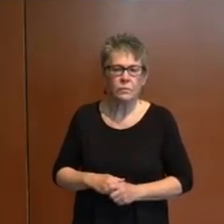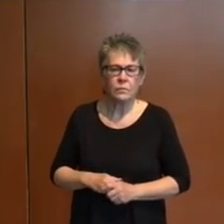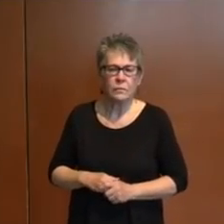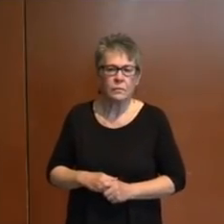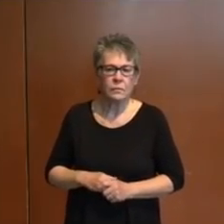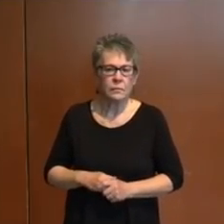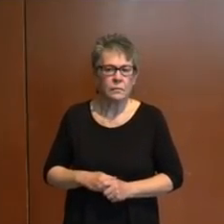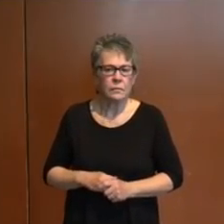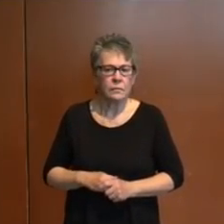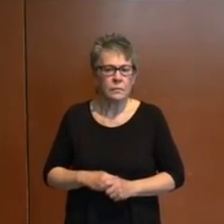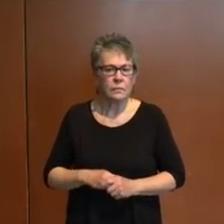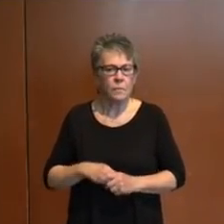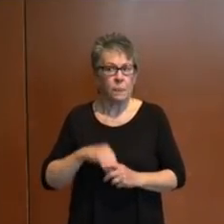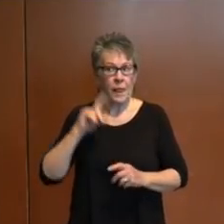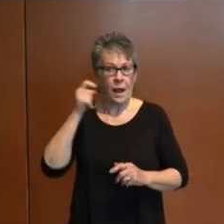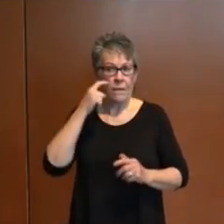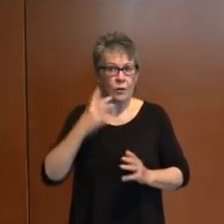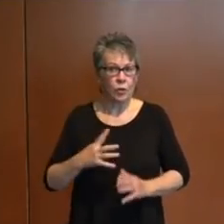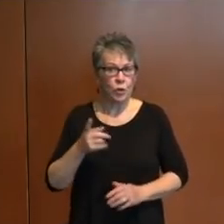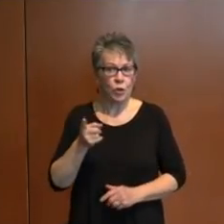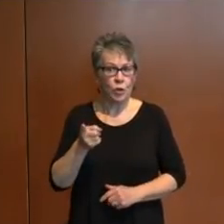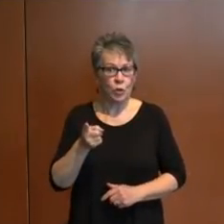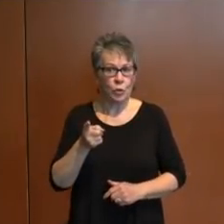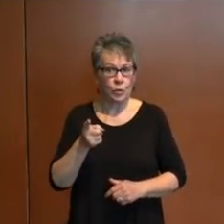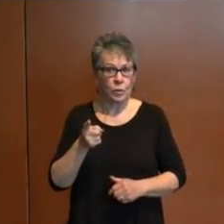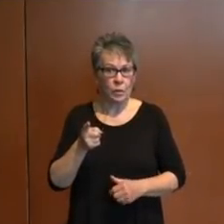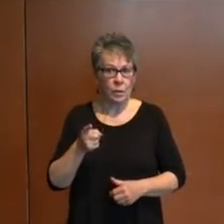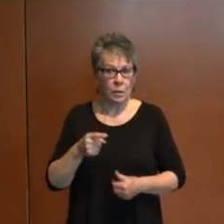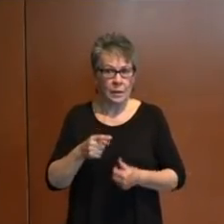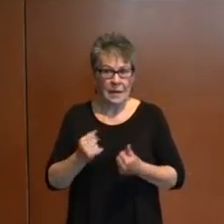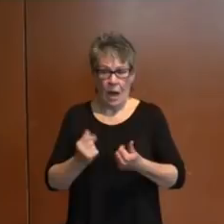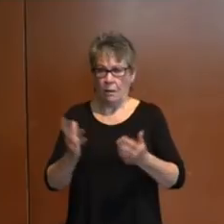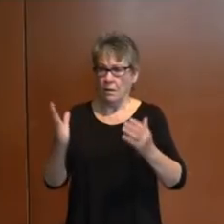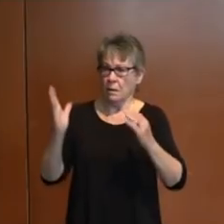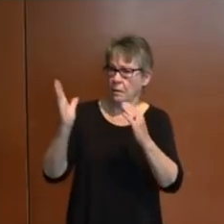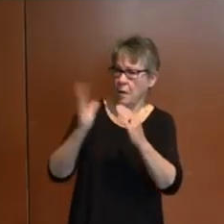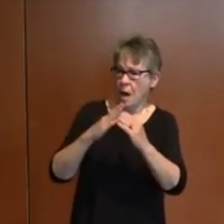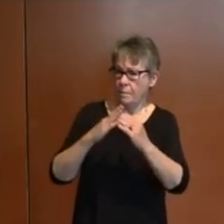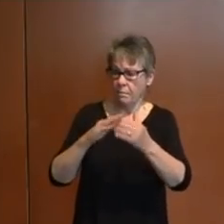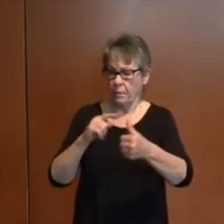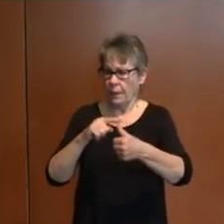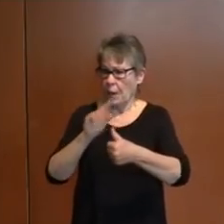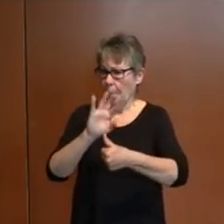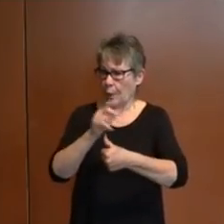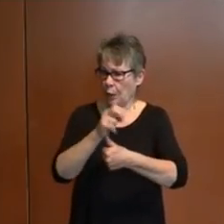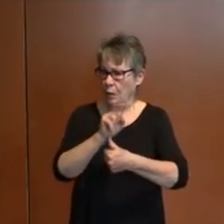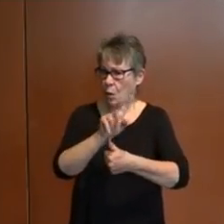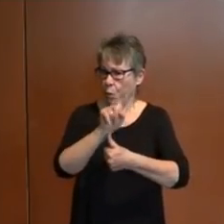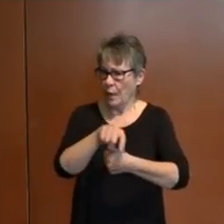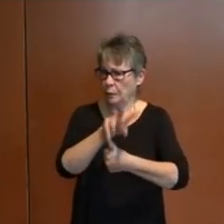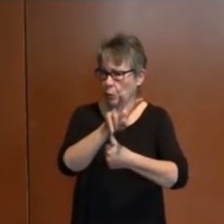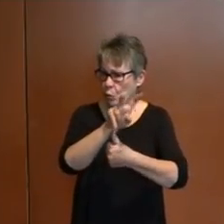cases. Bergen continues to be far and away 1,206, about double Essex, which is